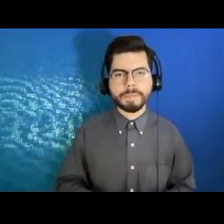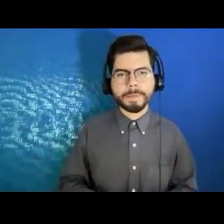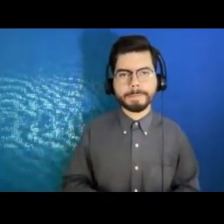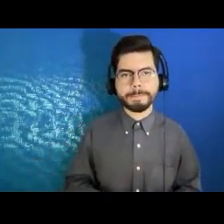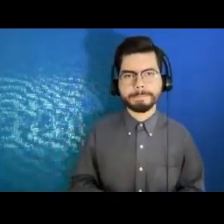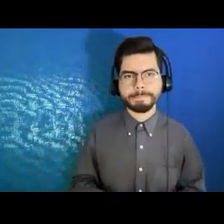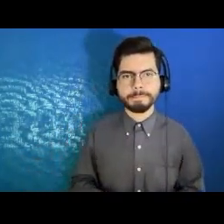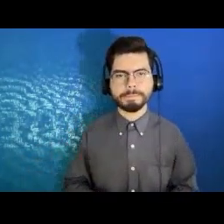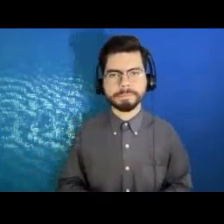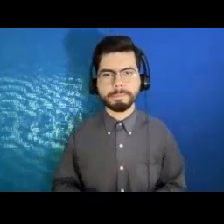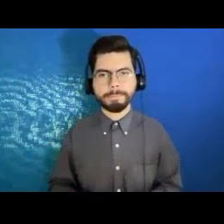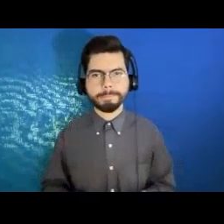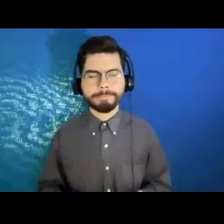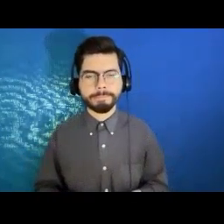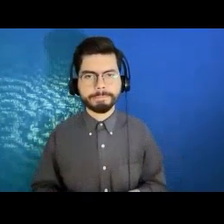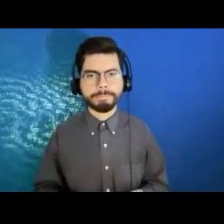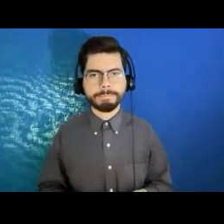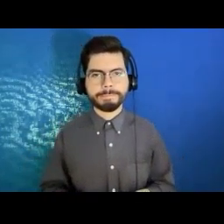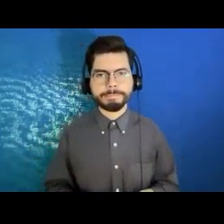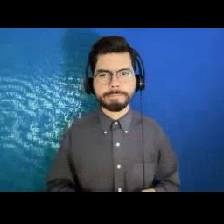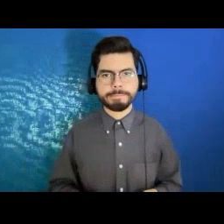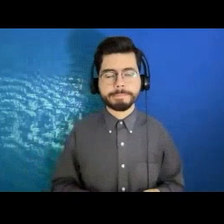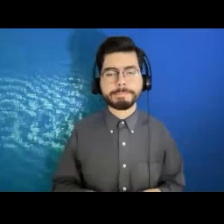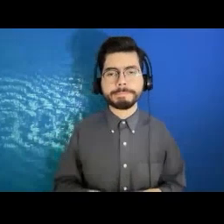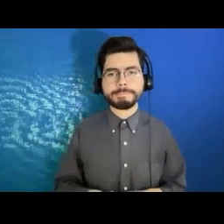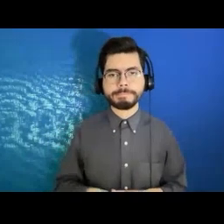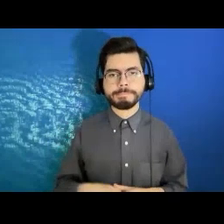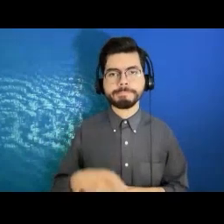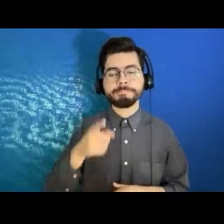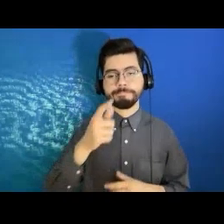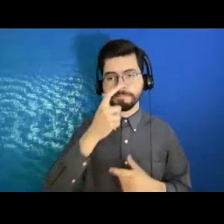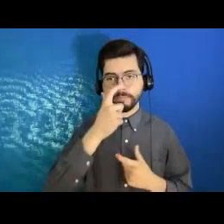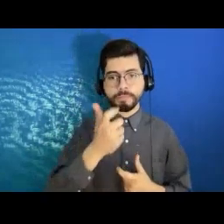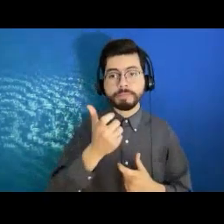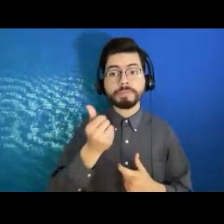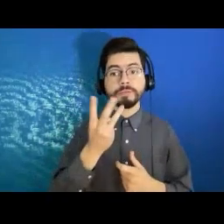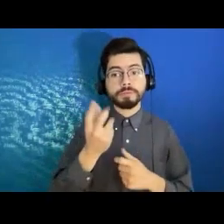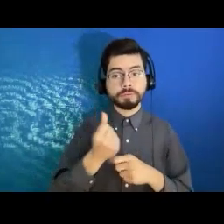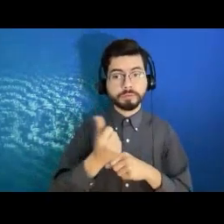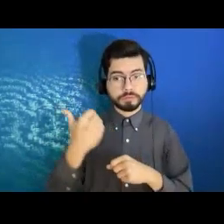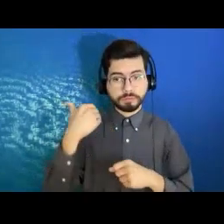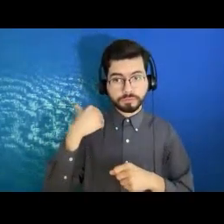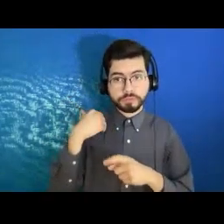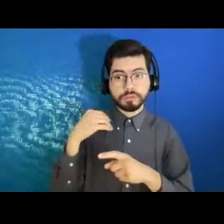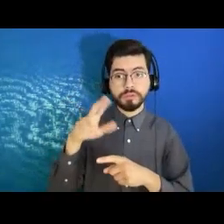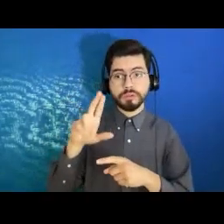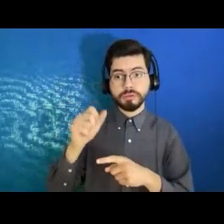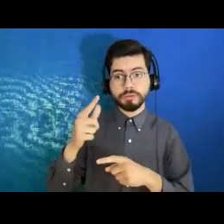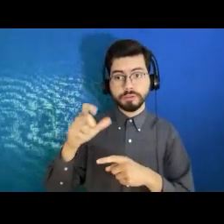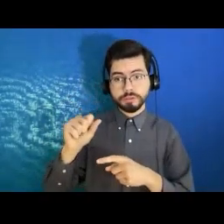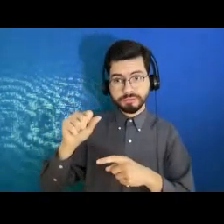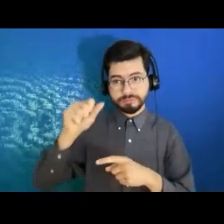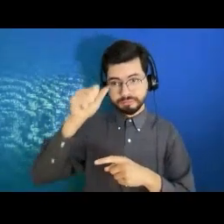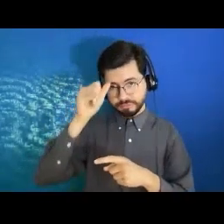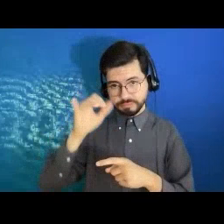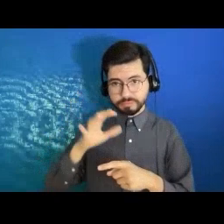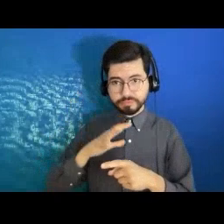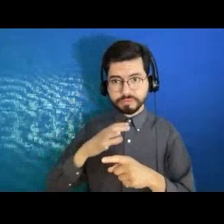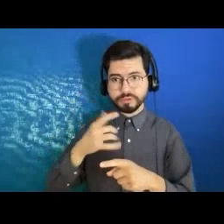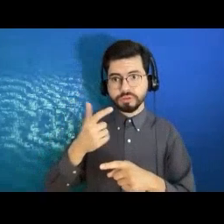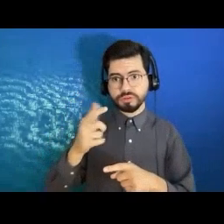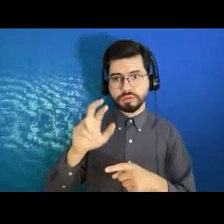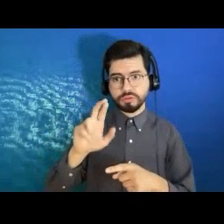Okay, so if you look here, this is interesting. A couple years ago, a USGS guy, Greg Vaughn, was looking